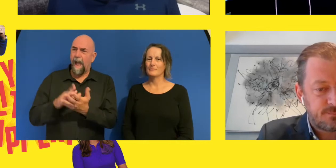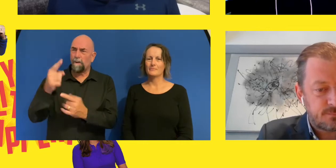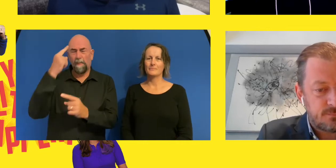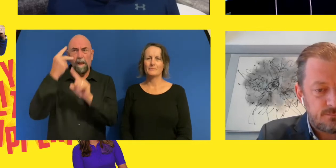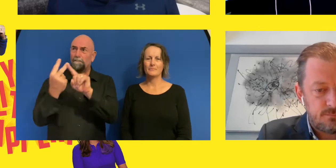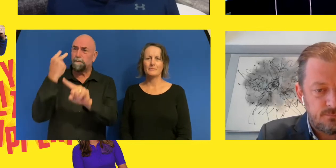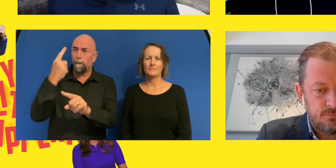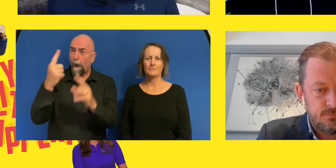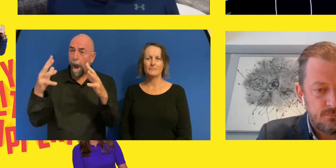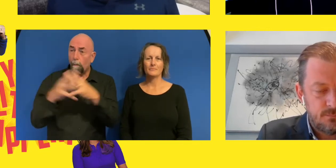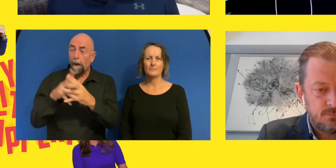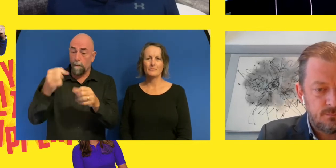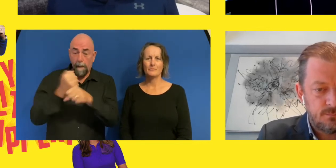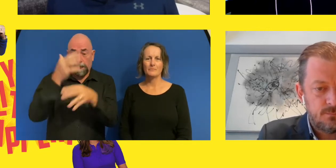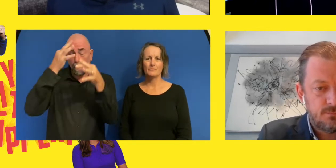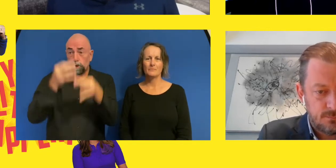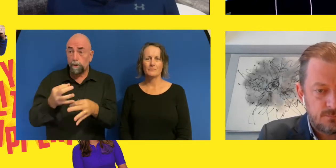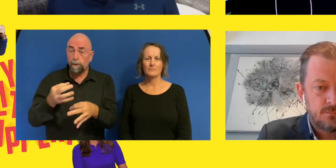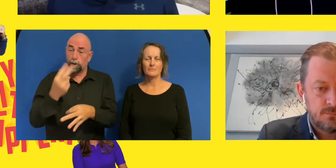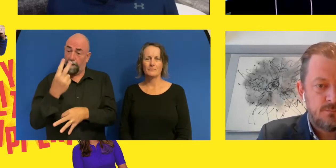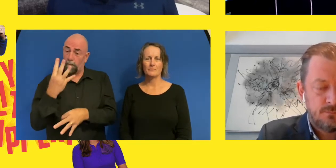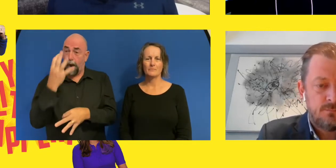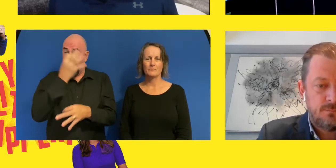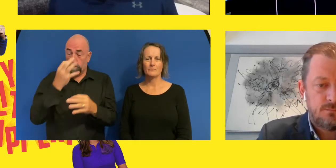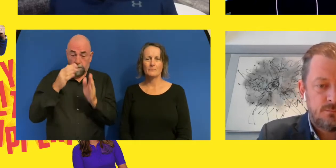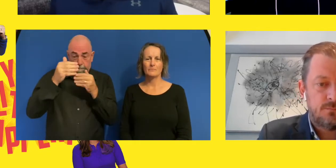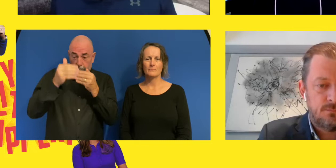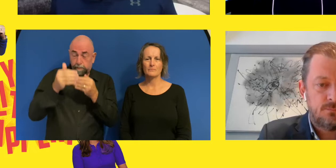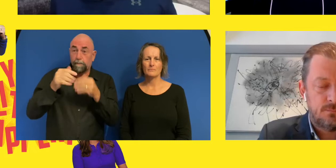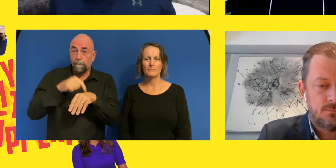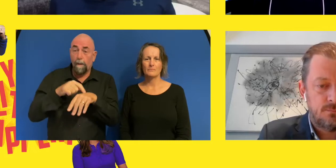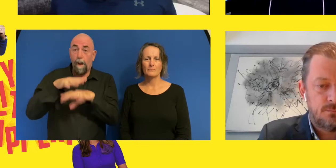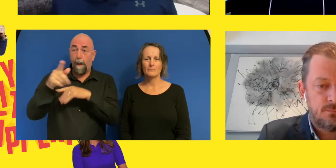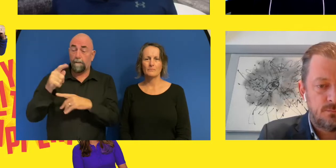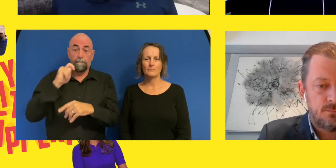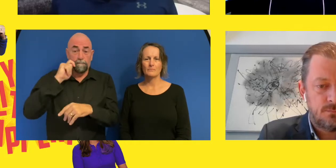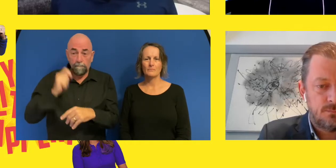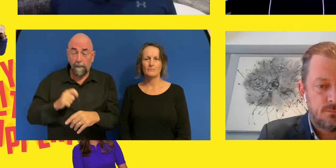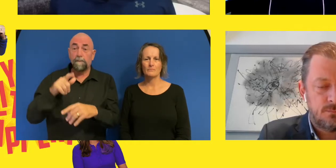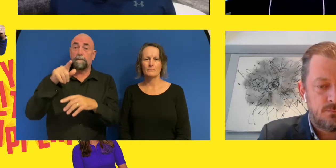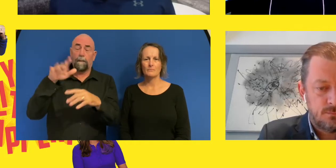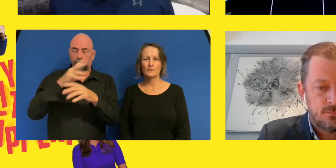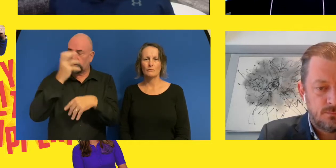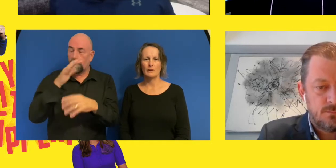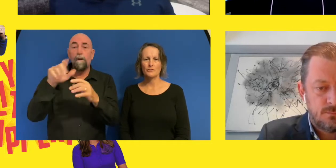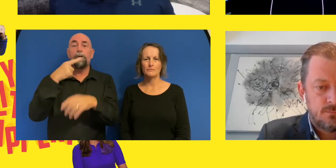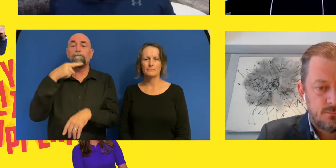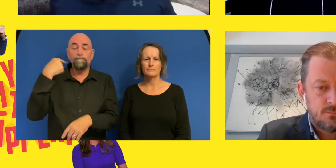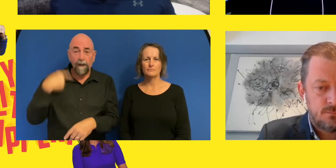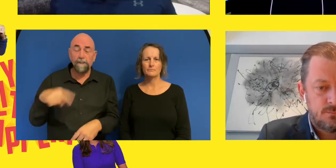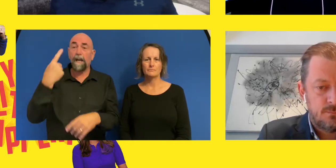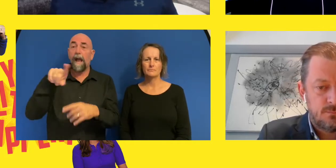on 1 week ago, the 24 hours where the announcement was made, where the Russians and the Belarusian athletes would be